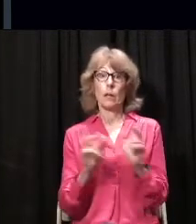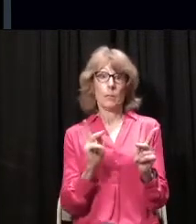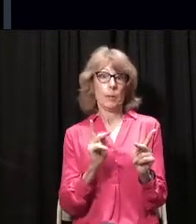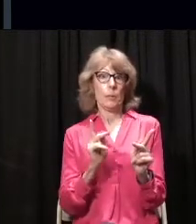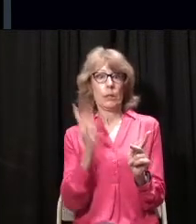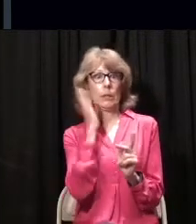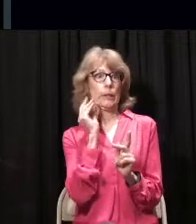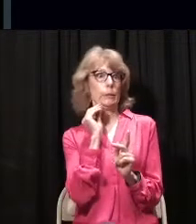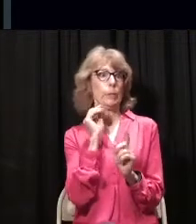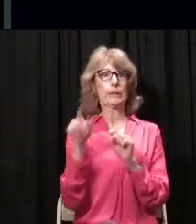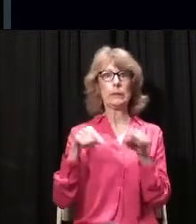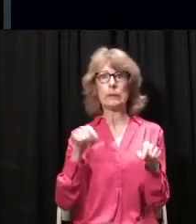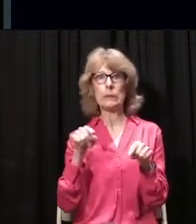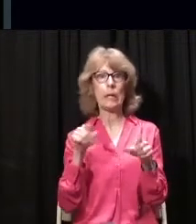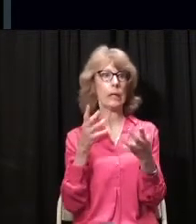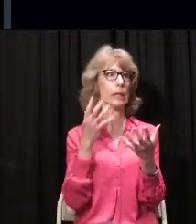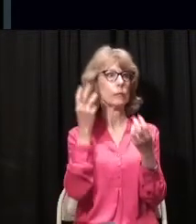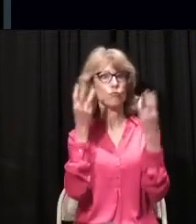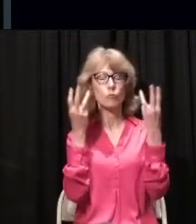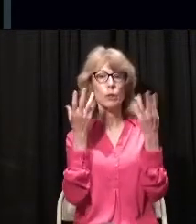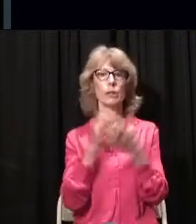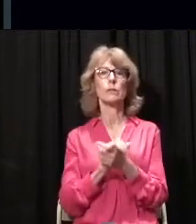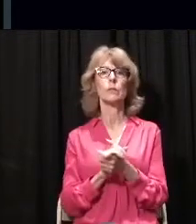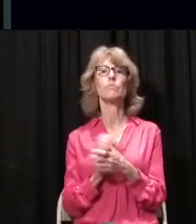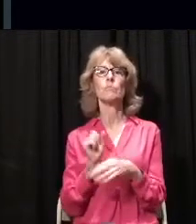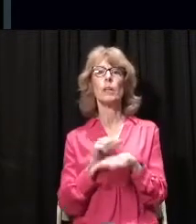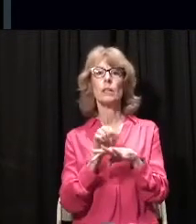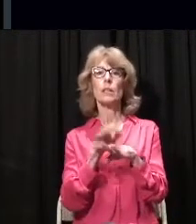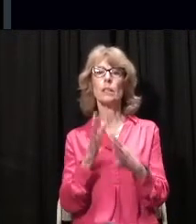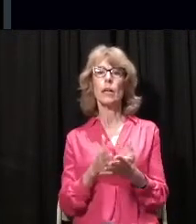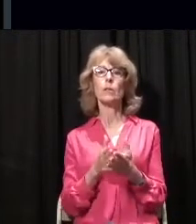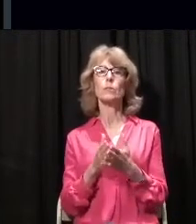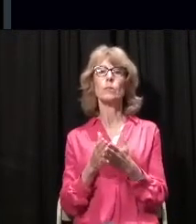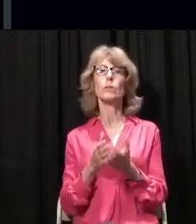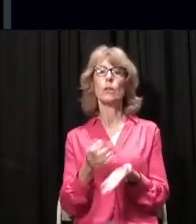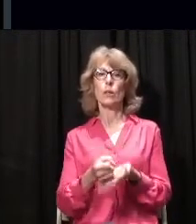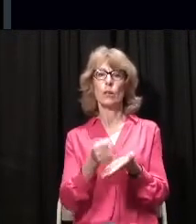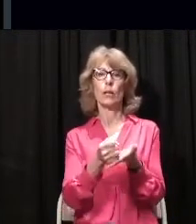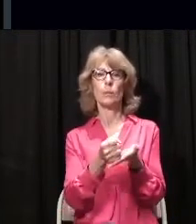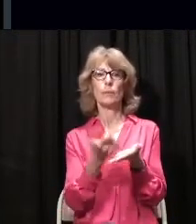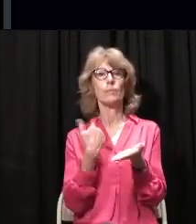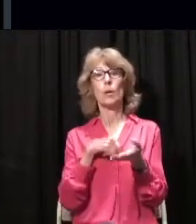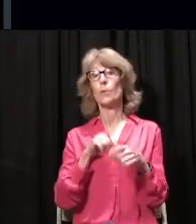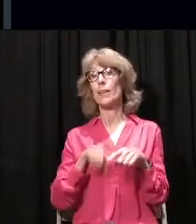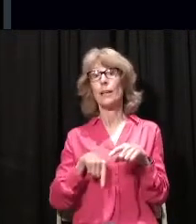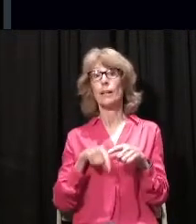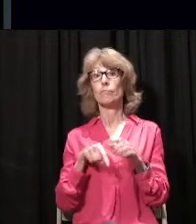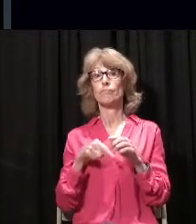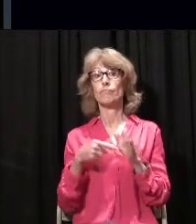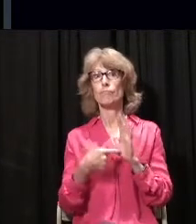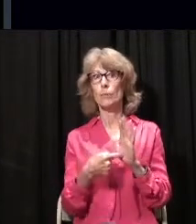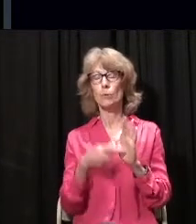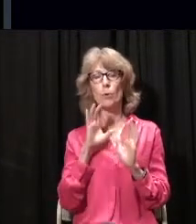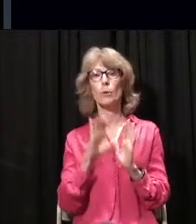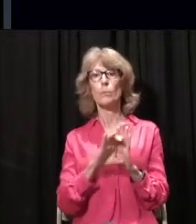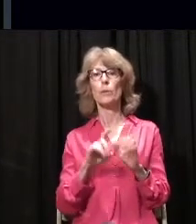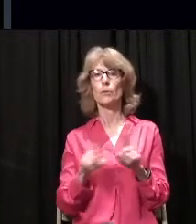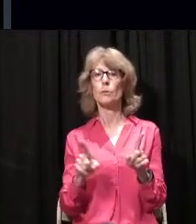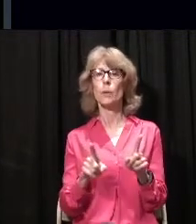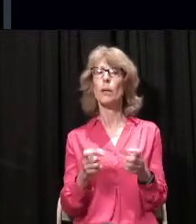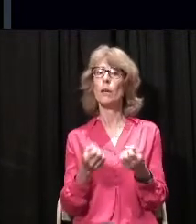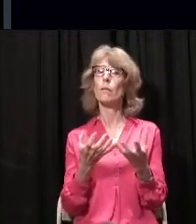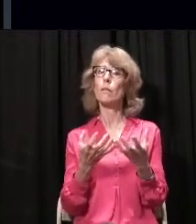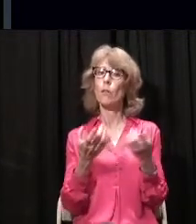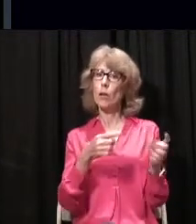our counselors have been working really, really hard. And so obviously we can't show you those pictures, but there's been a lot going on there. And we've actually had